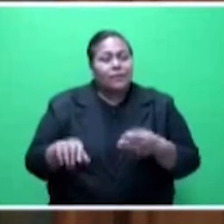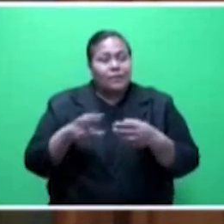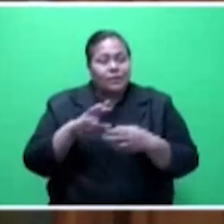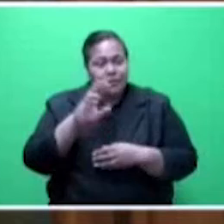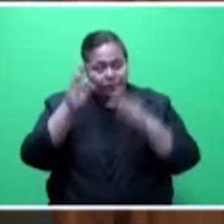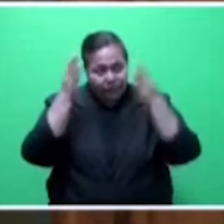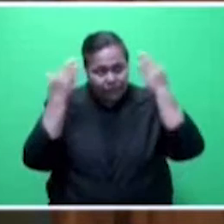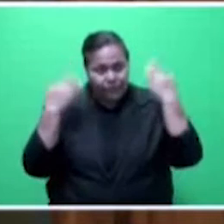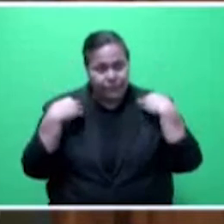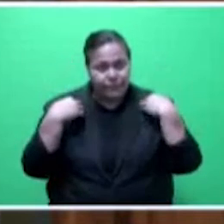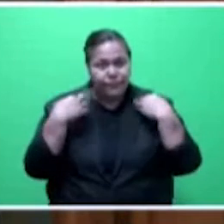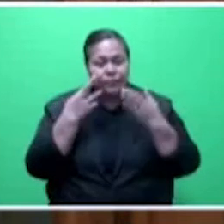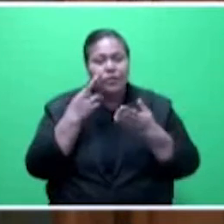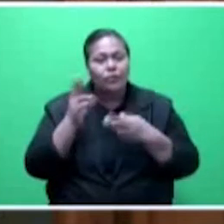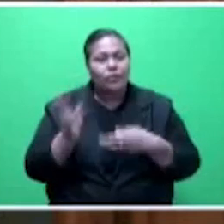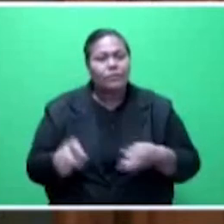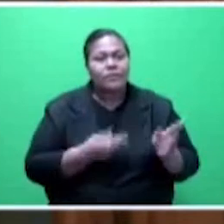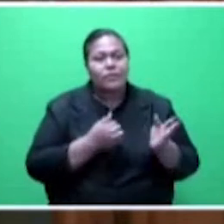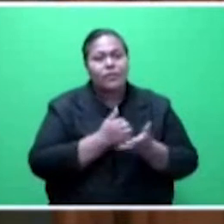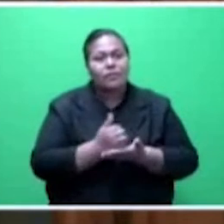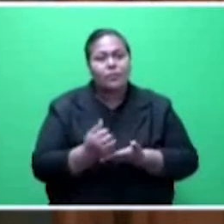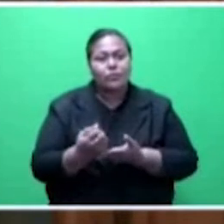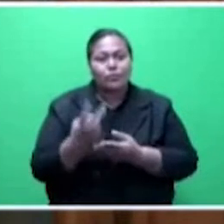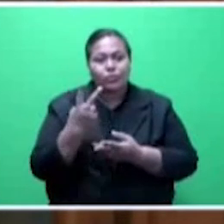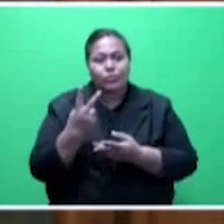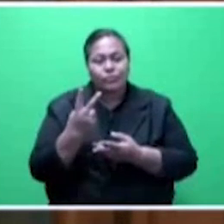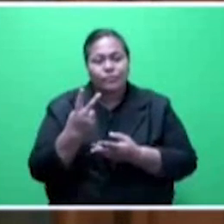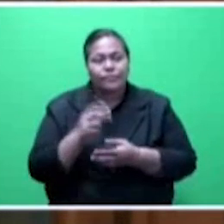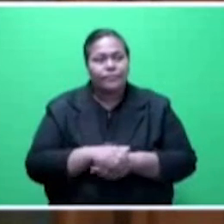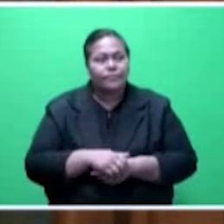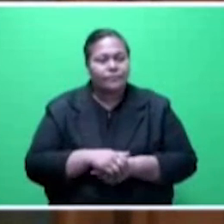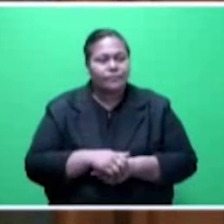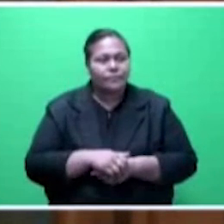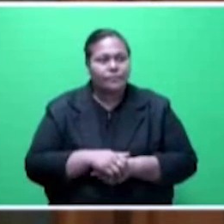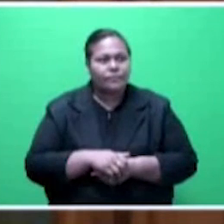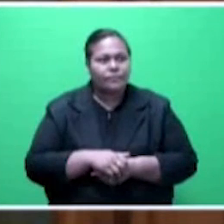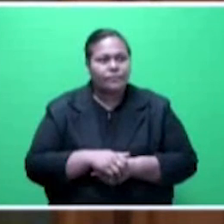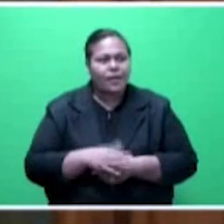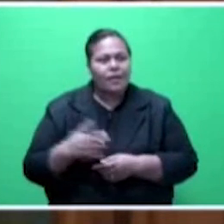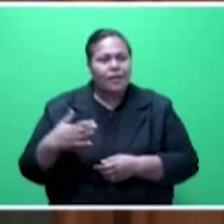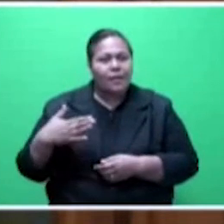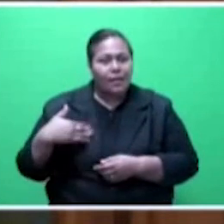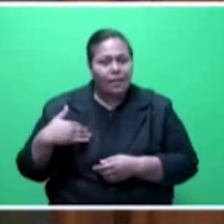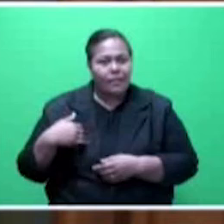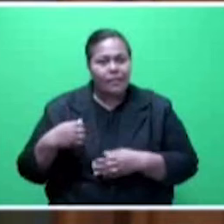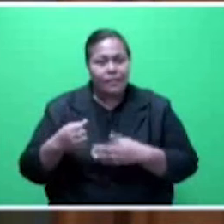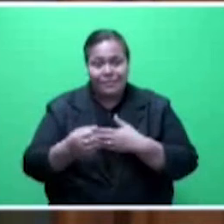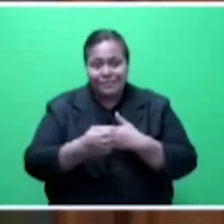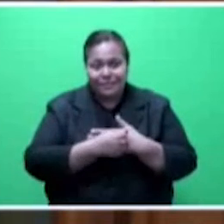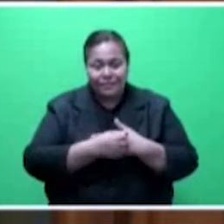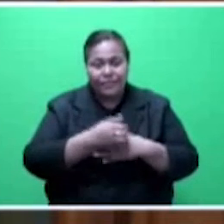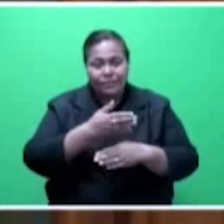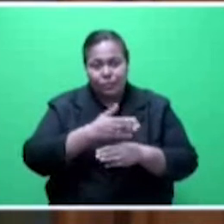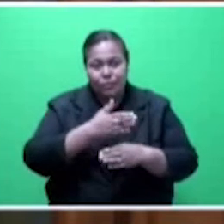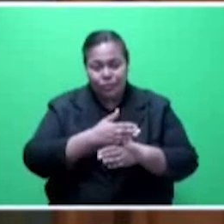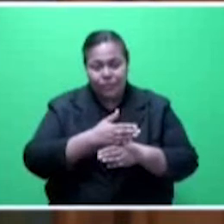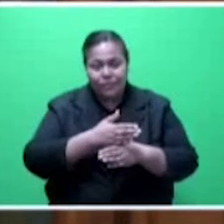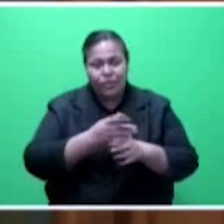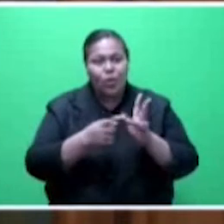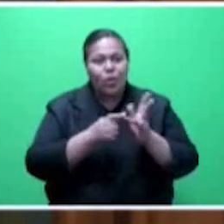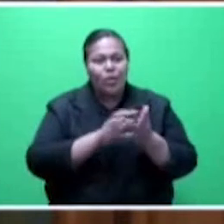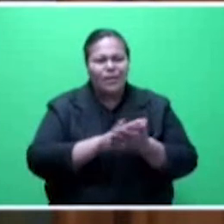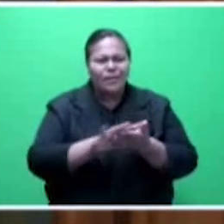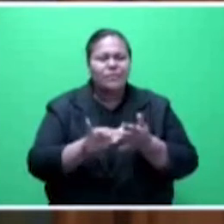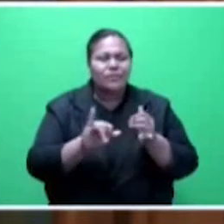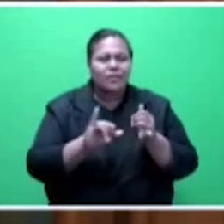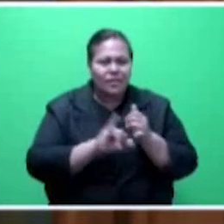Mr. Speaker, sir, recommendation 2. The current Health and Safety at Work Act is inclusive and applies to